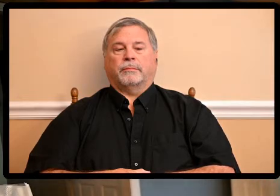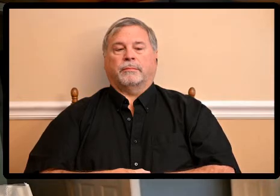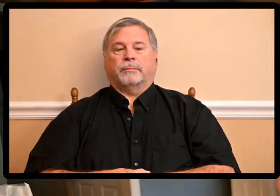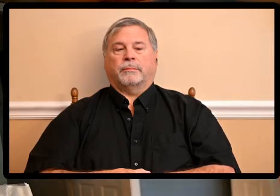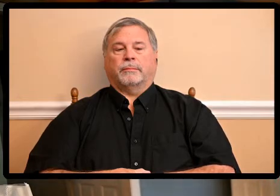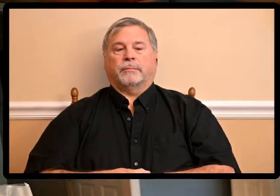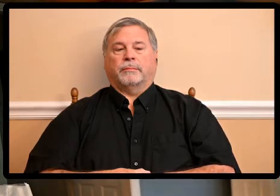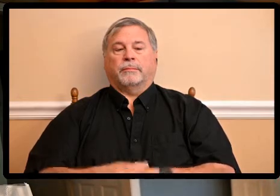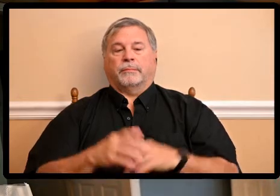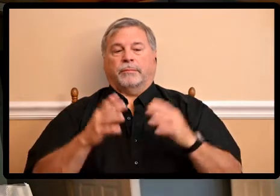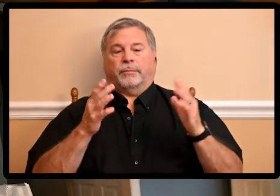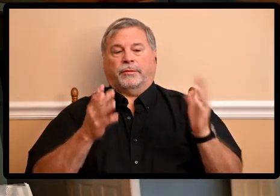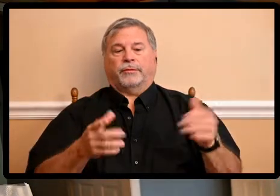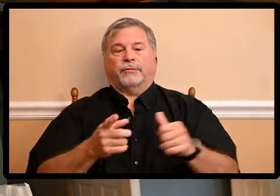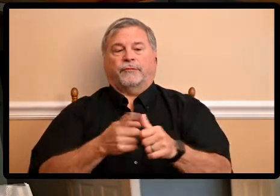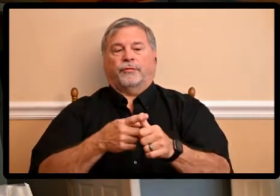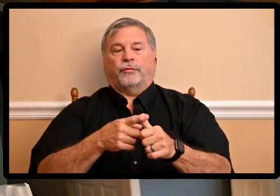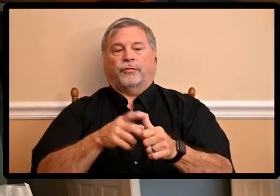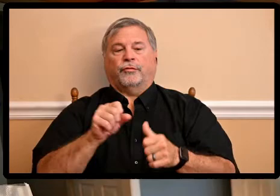And there is our first strudel.